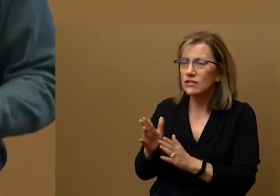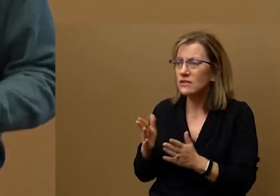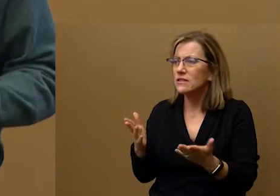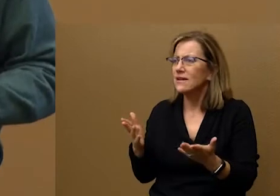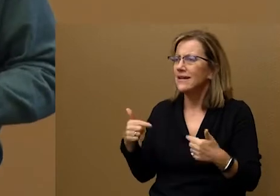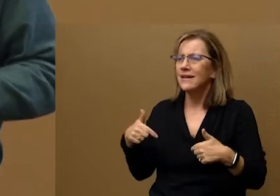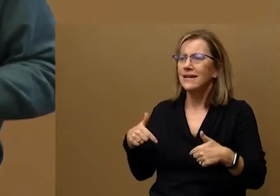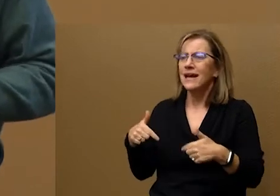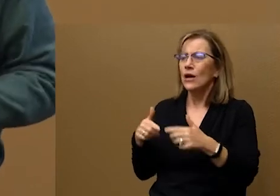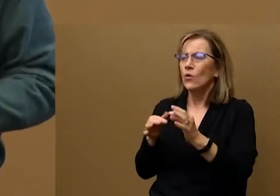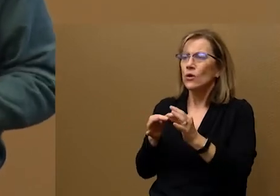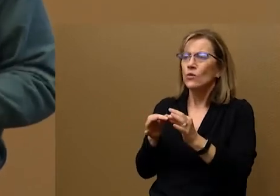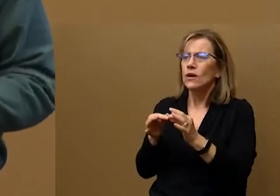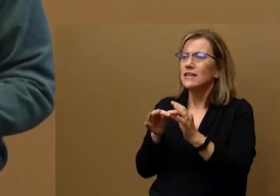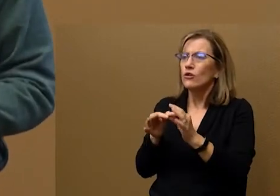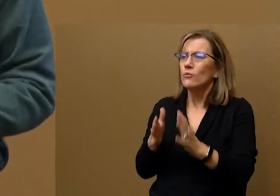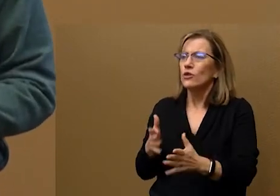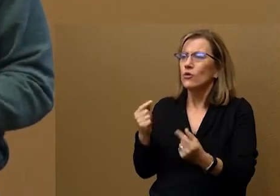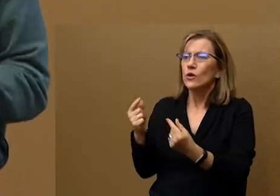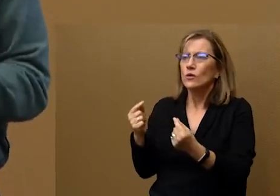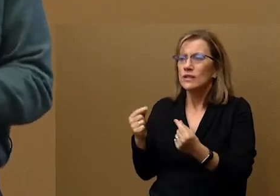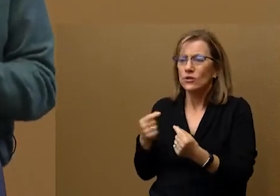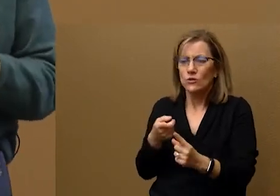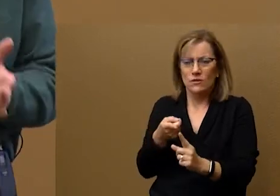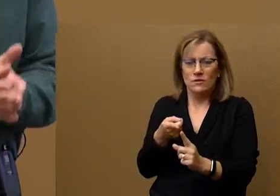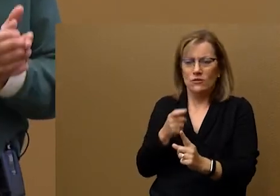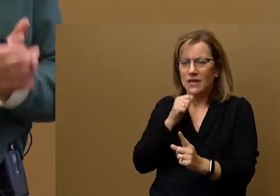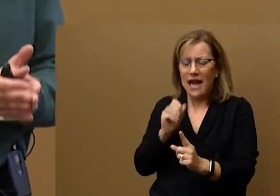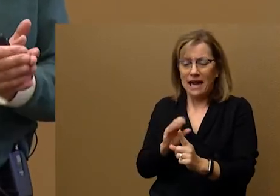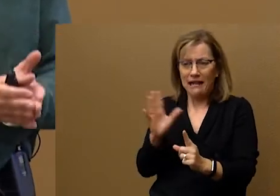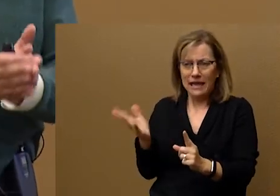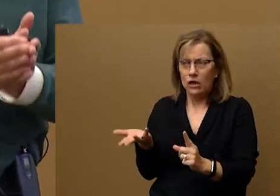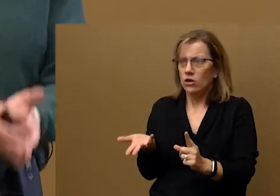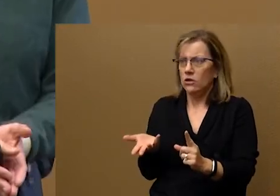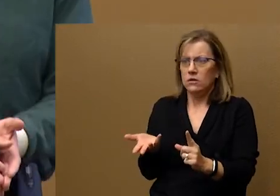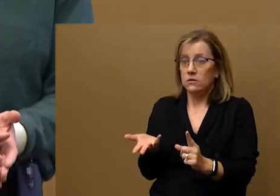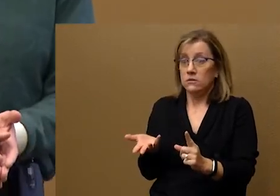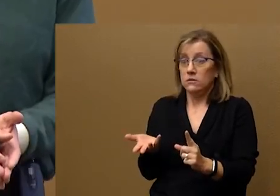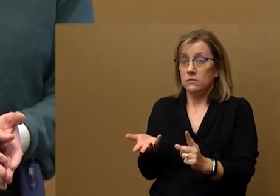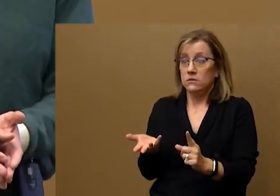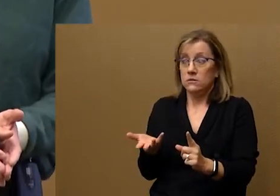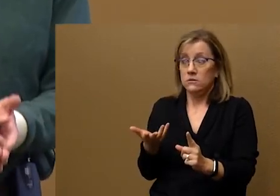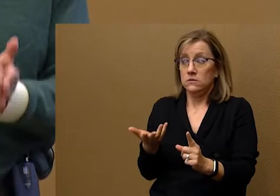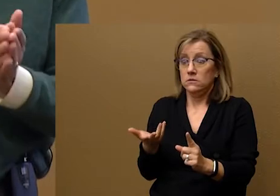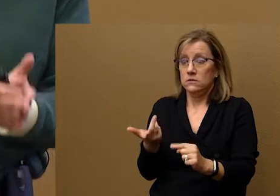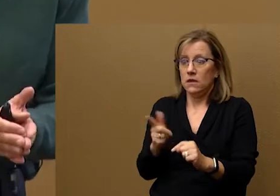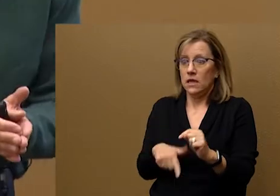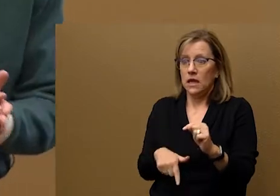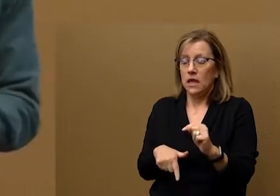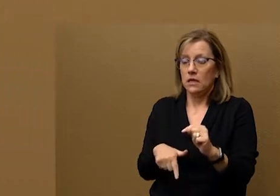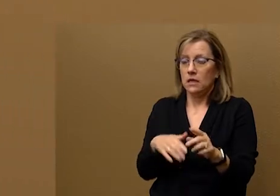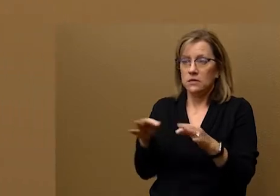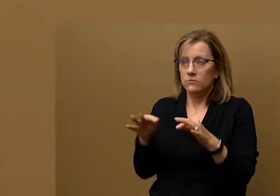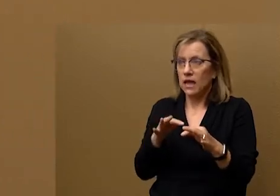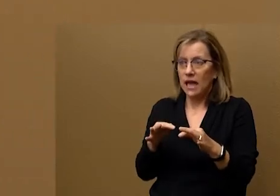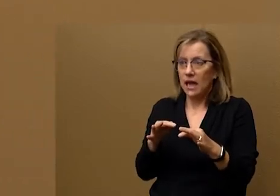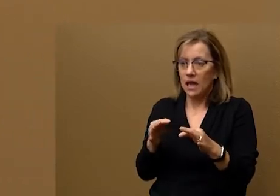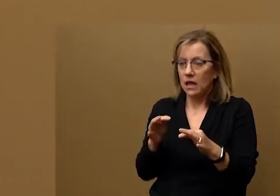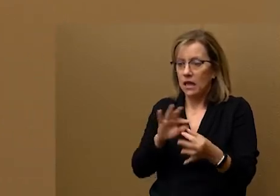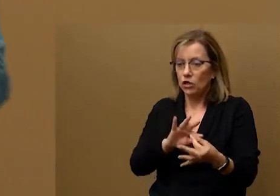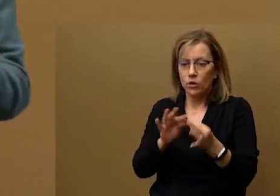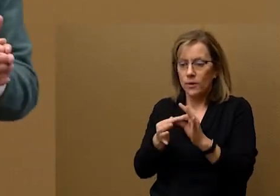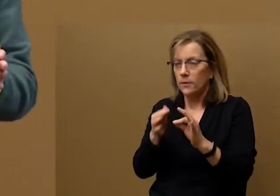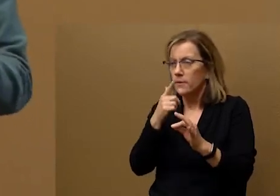users. What does the interpreter do with that when the person is not clear themselves, or when you can't